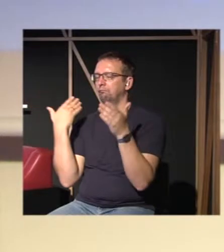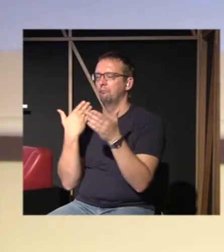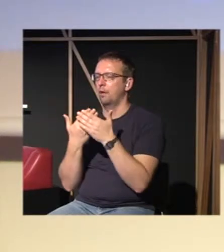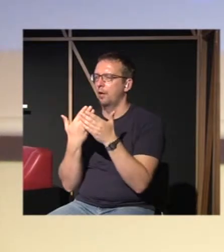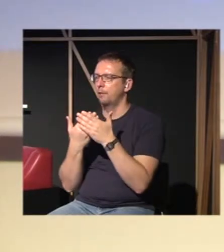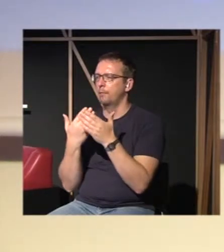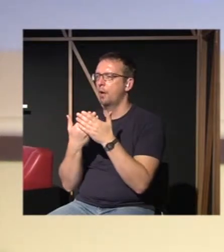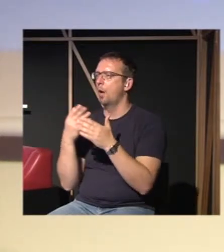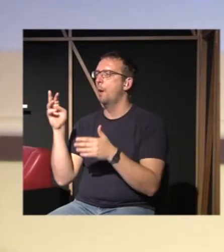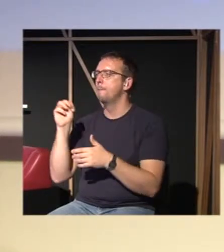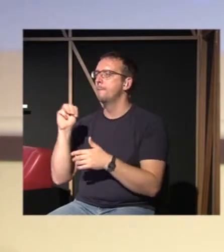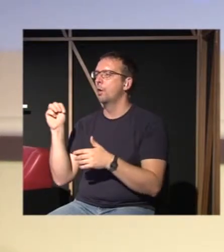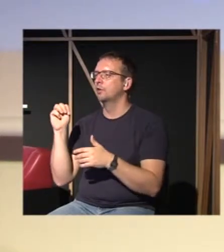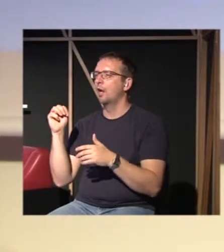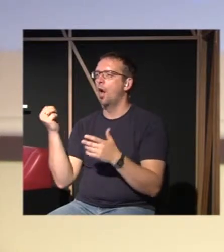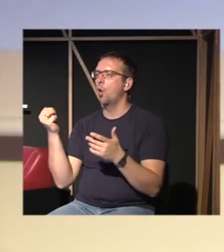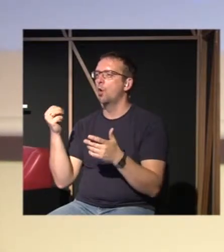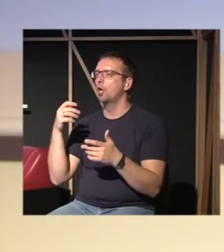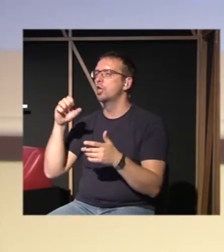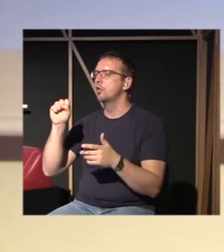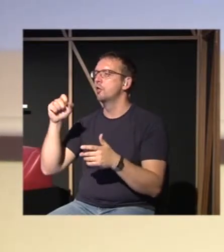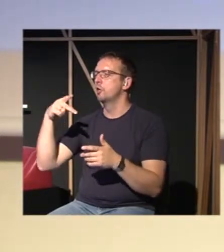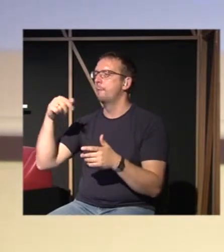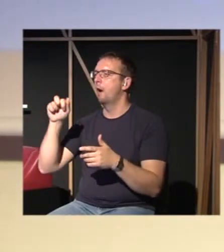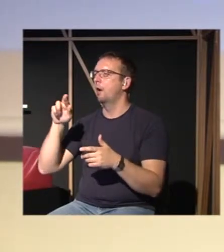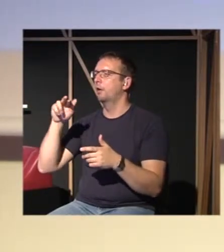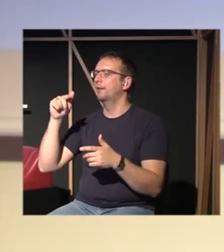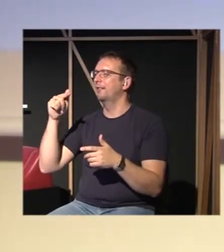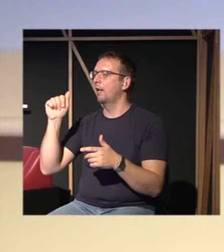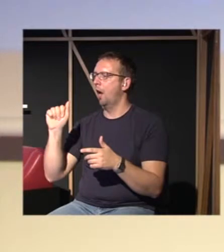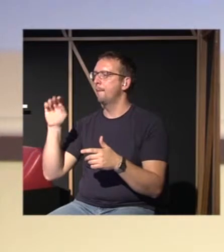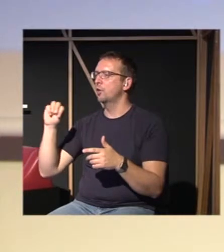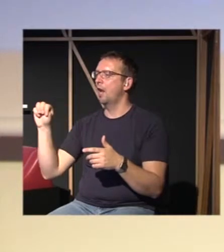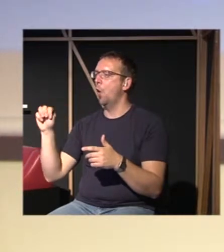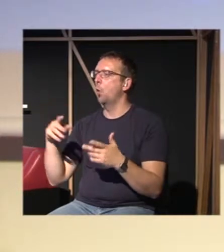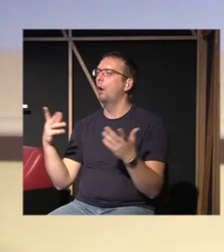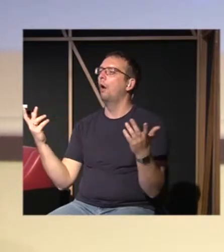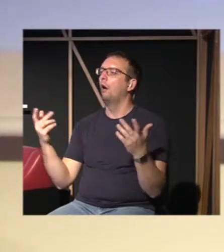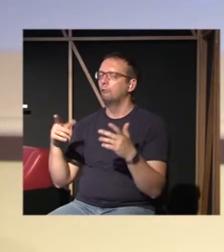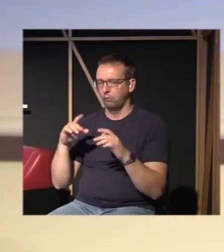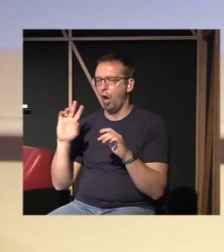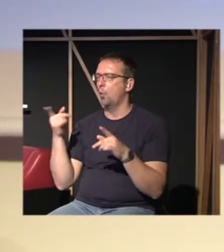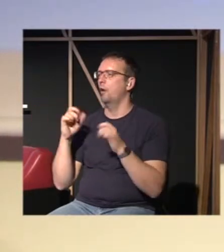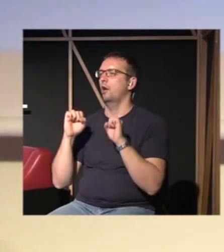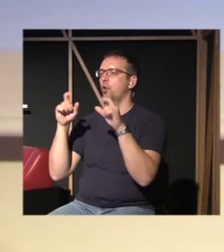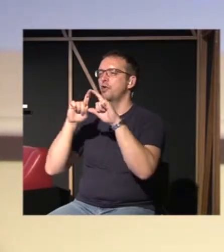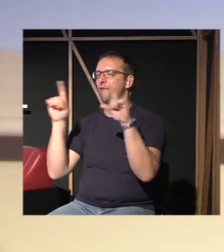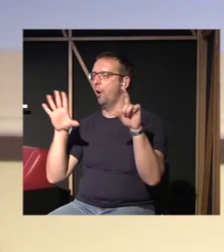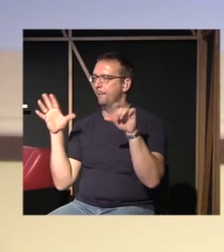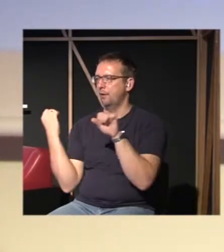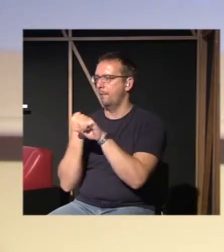meetings with disabled fans, with the players and management of clubs. They could take pictures and talk. And